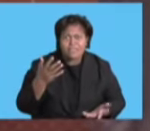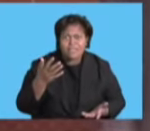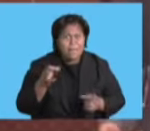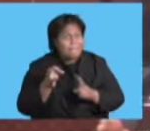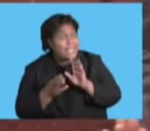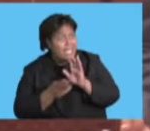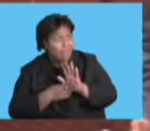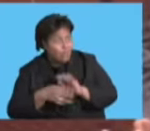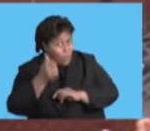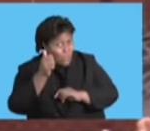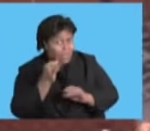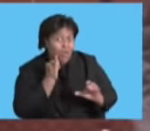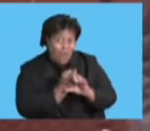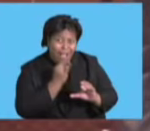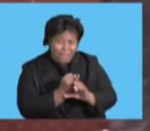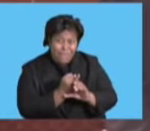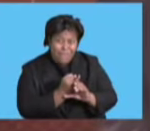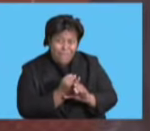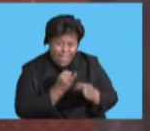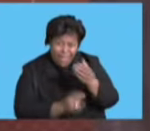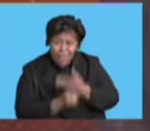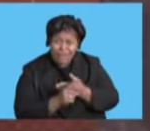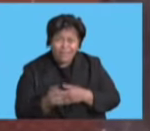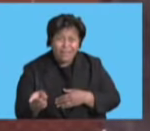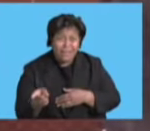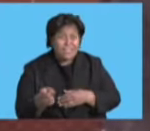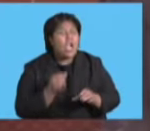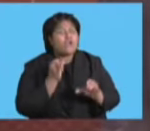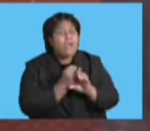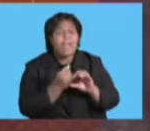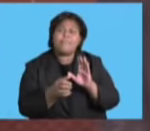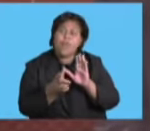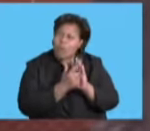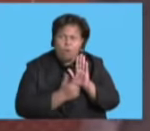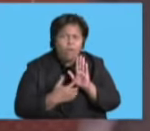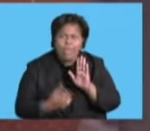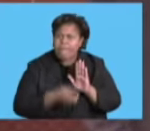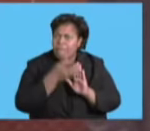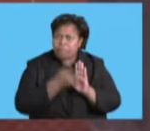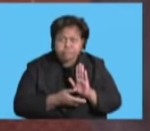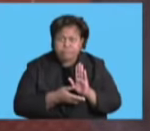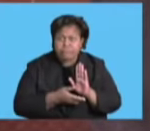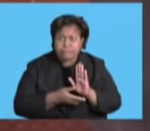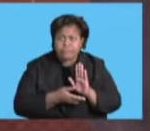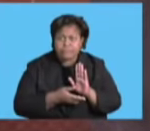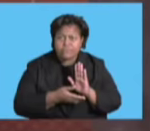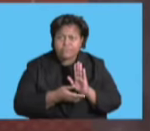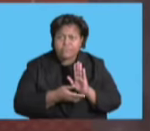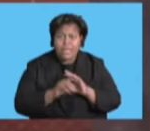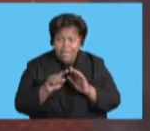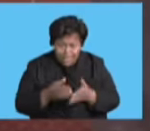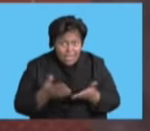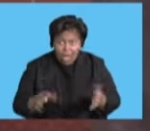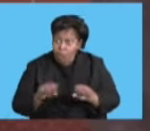for a criminal offence under the Crimes Act that was a decree promulgated by the military regime headed by the PM himself, as the